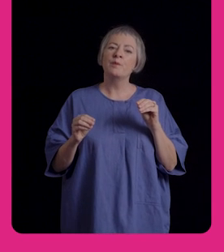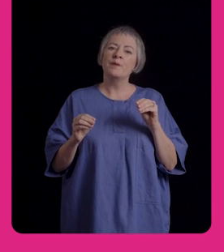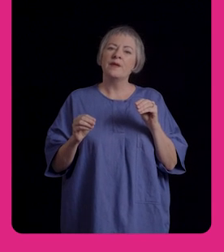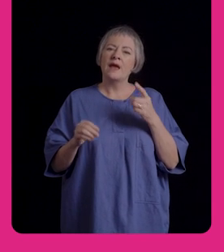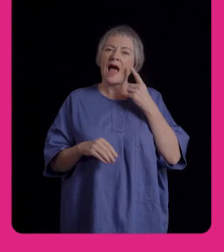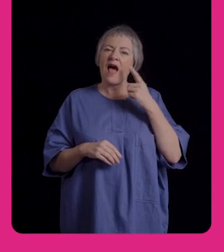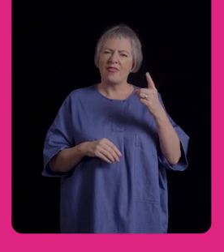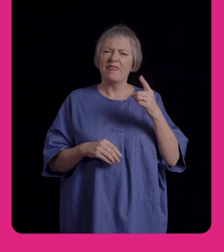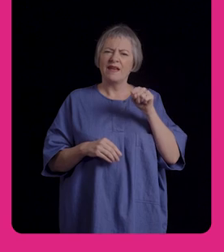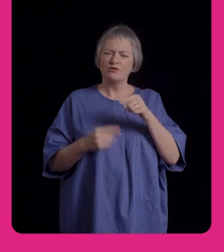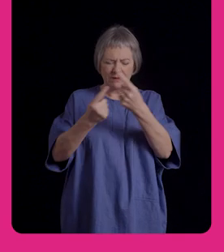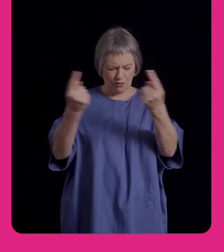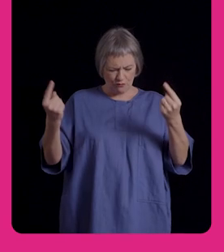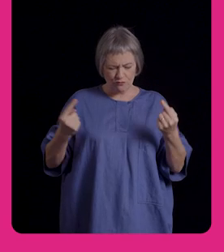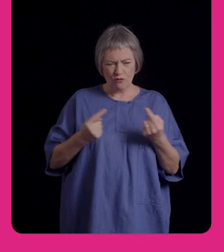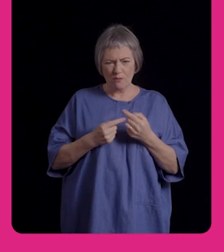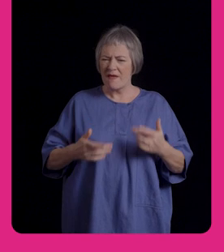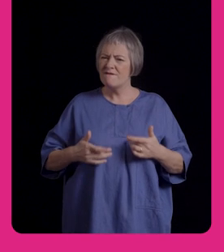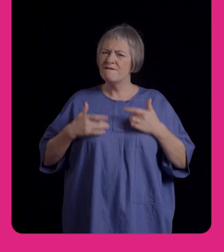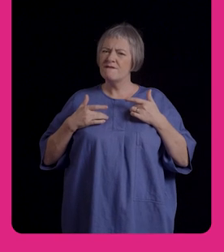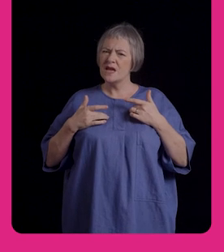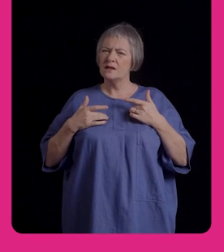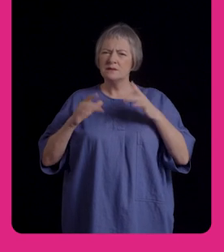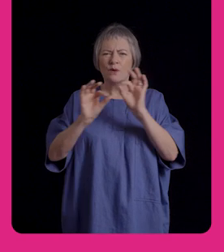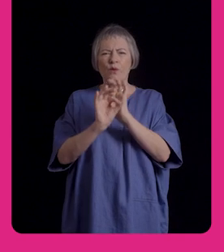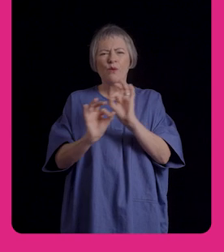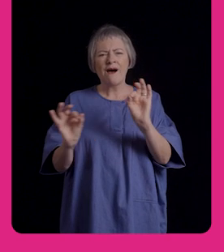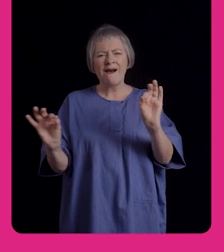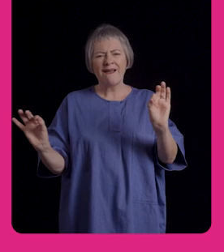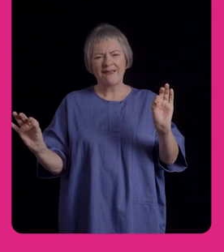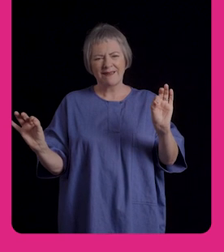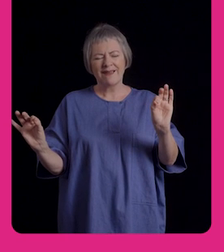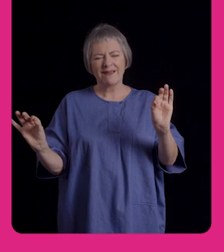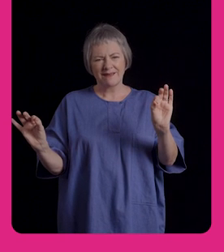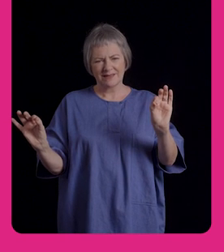And I think that you're in like a room that feels fairly quiet.